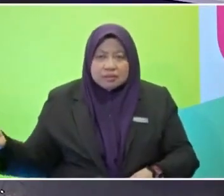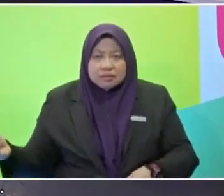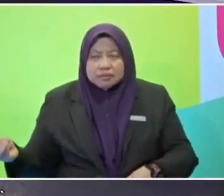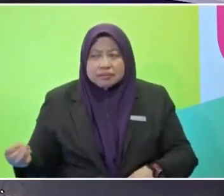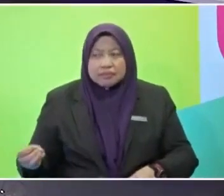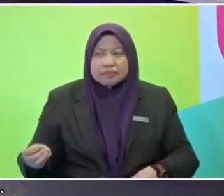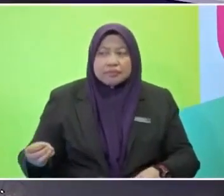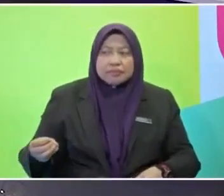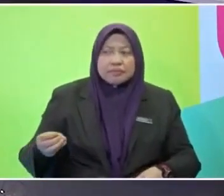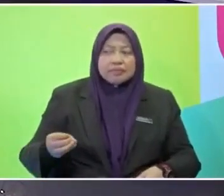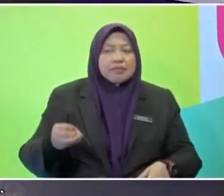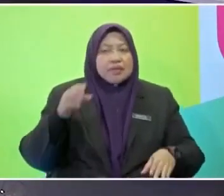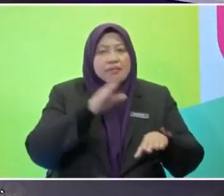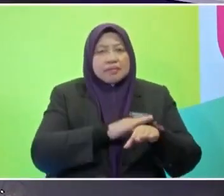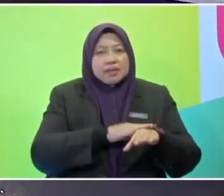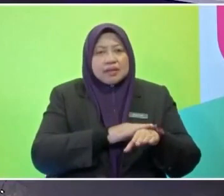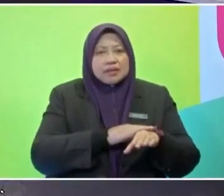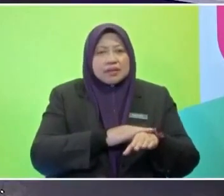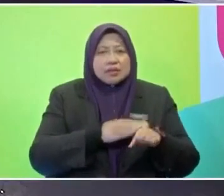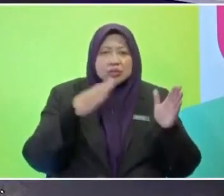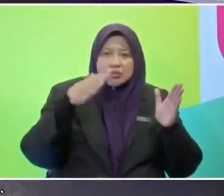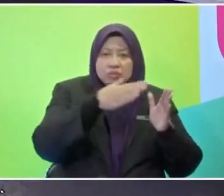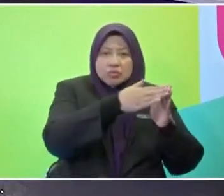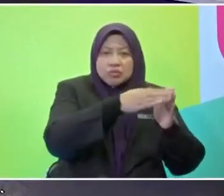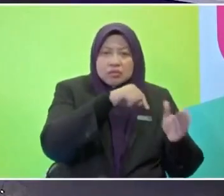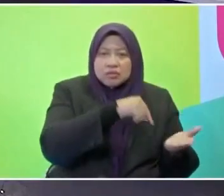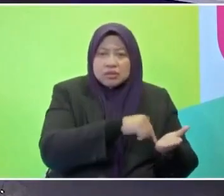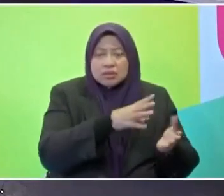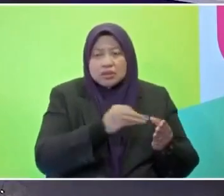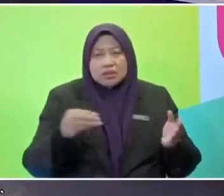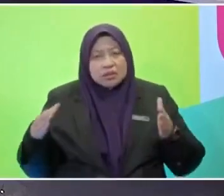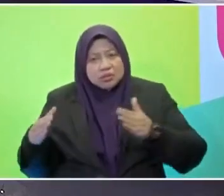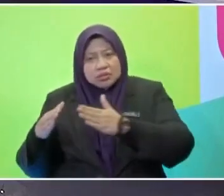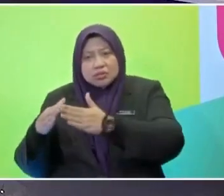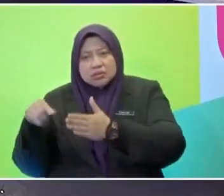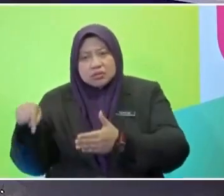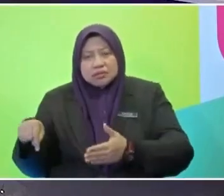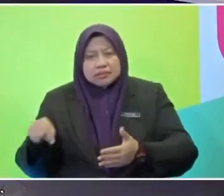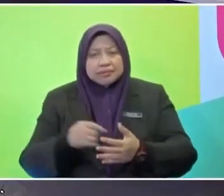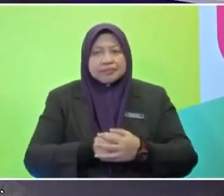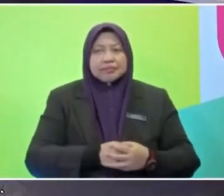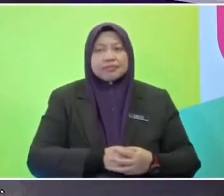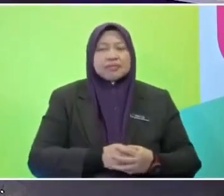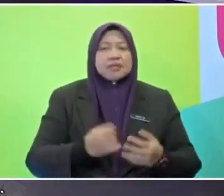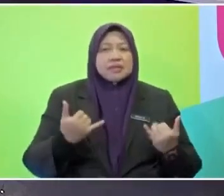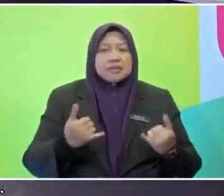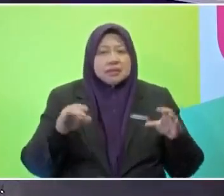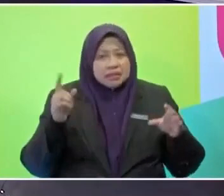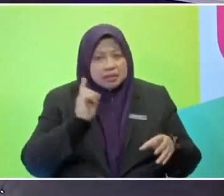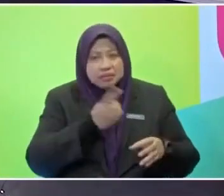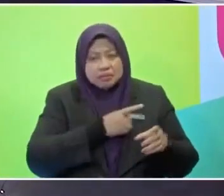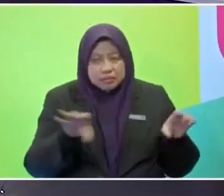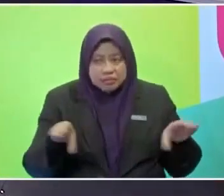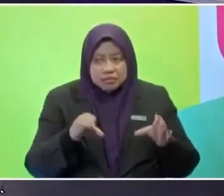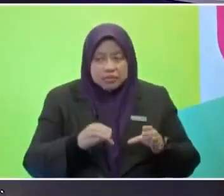also that this angle. Okay. Yeah. All so right. You shine it from here. Okay. And here. All right. Let's do that. Okay. So